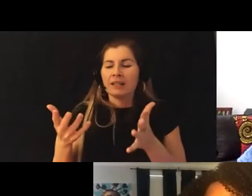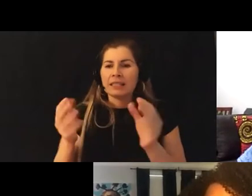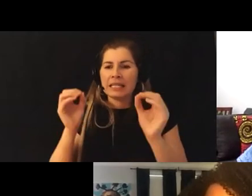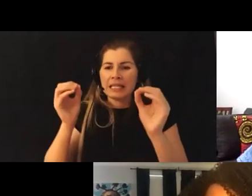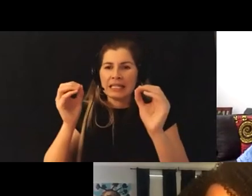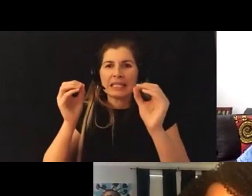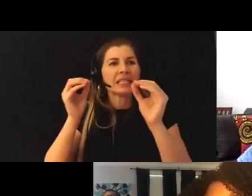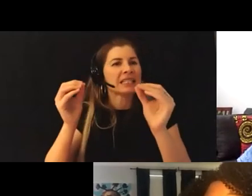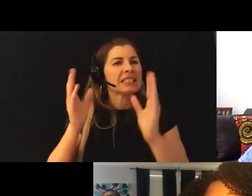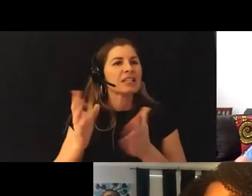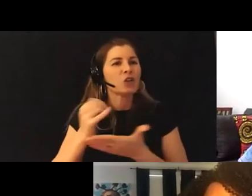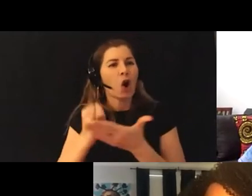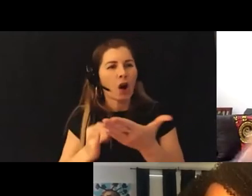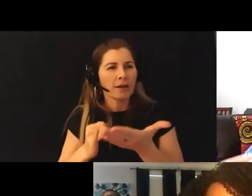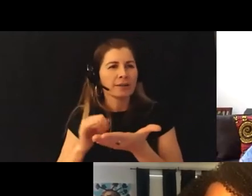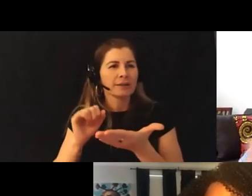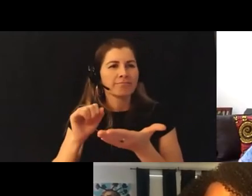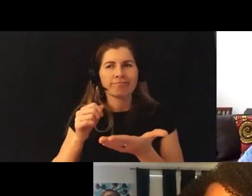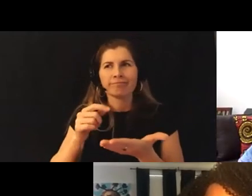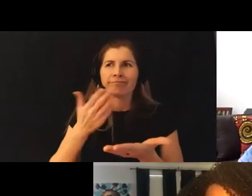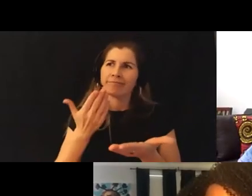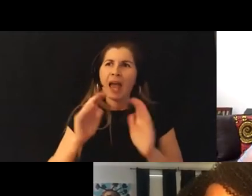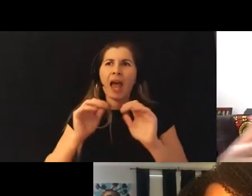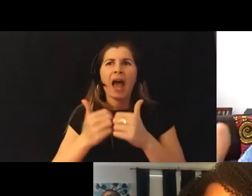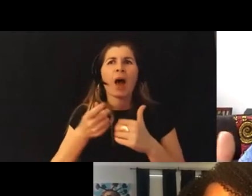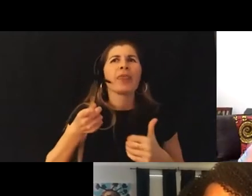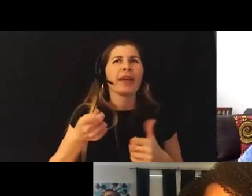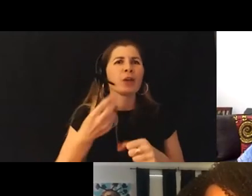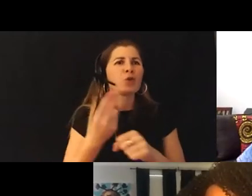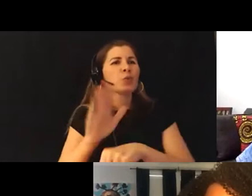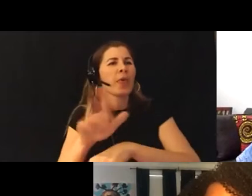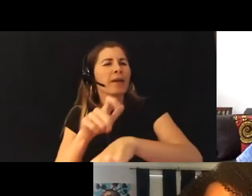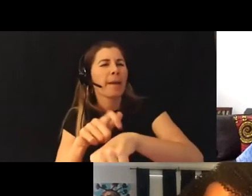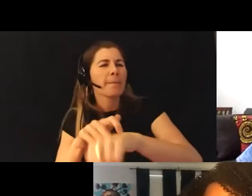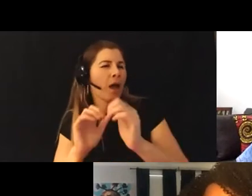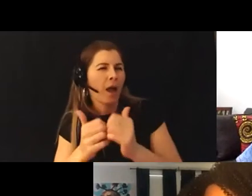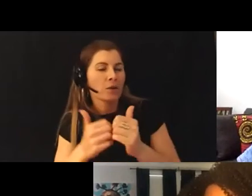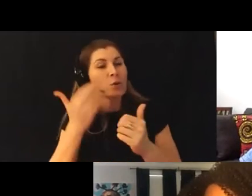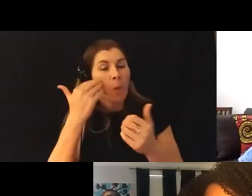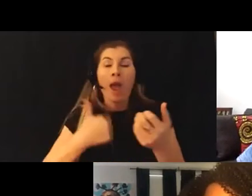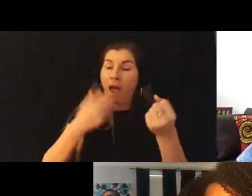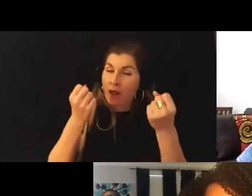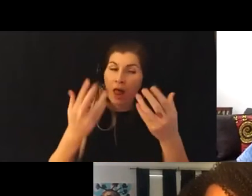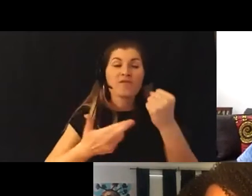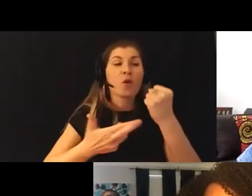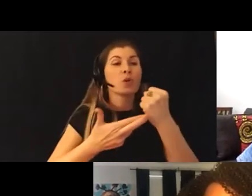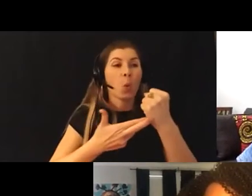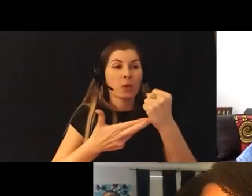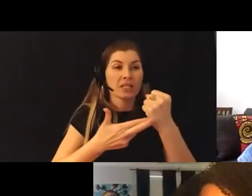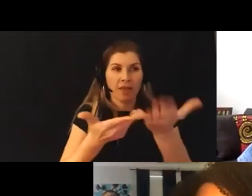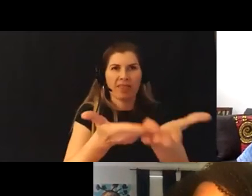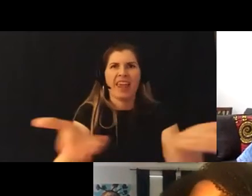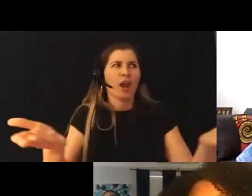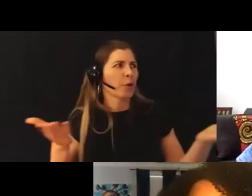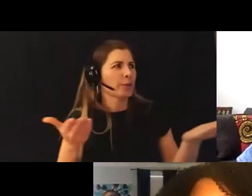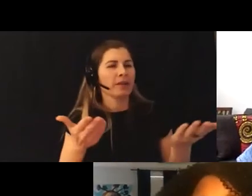should spend their time right now, right? We're talking about resources that are out there. Can you, Alysia, speak to